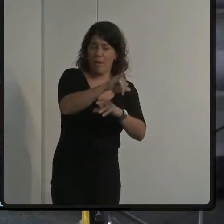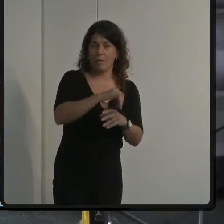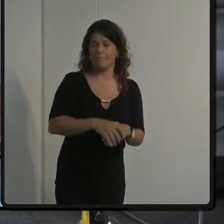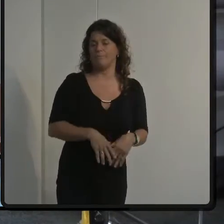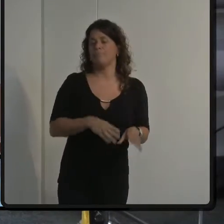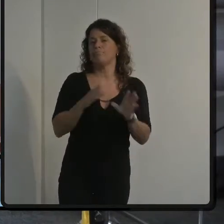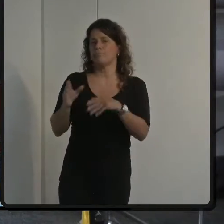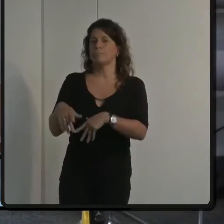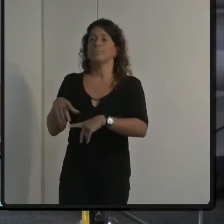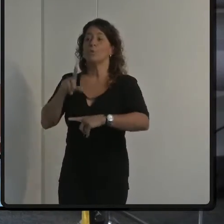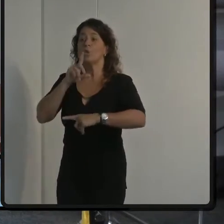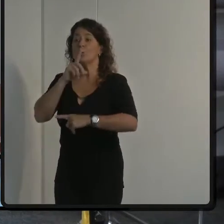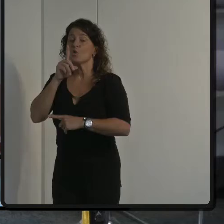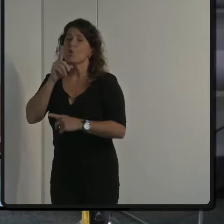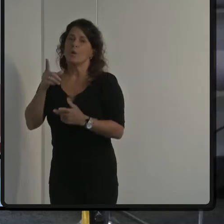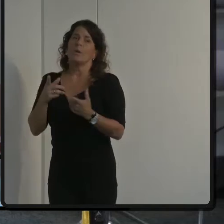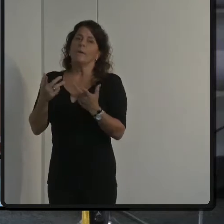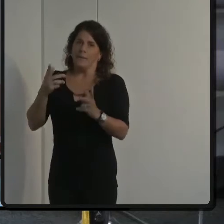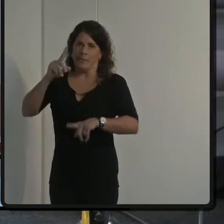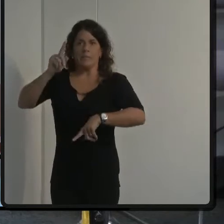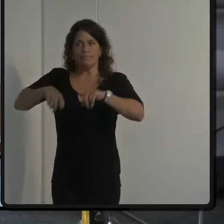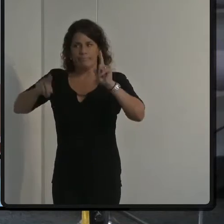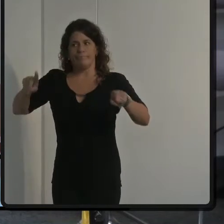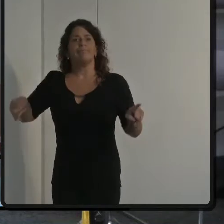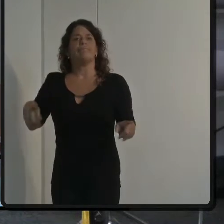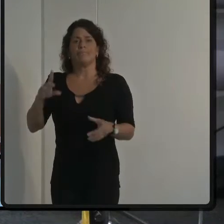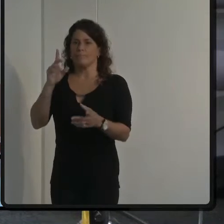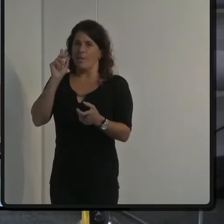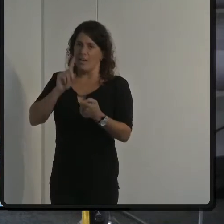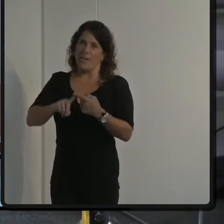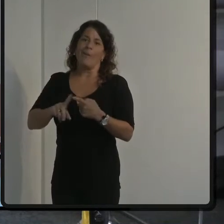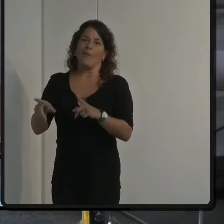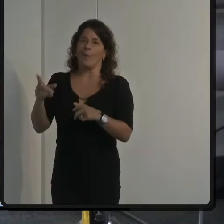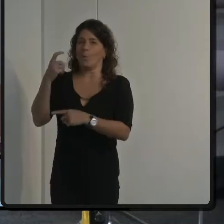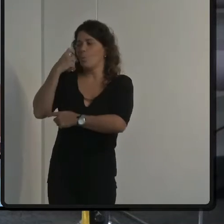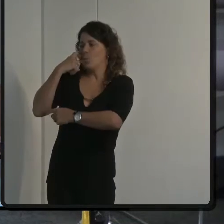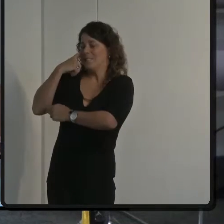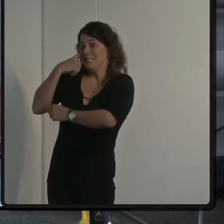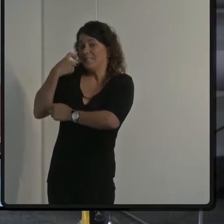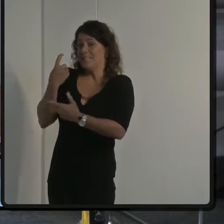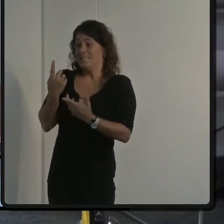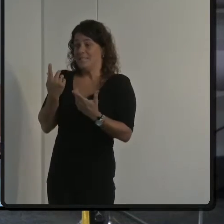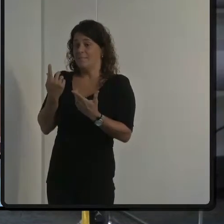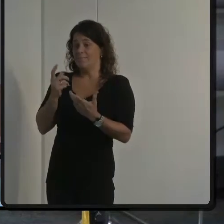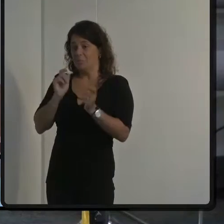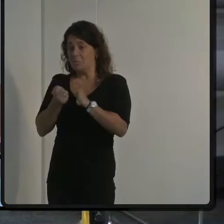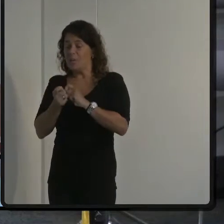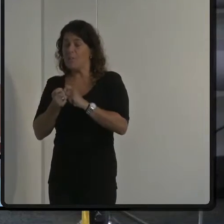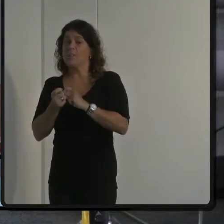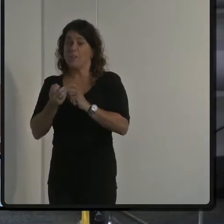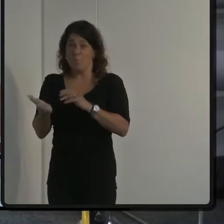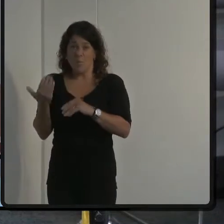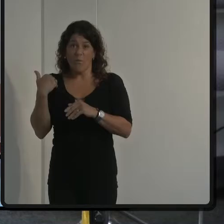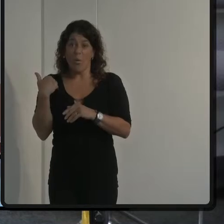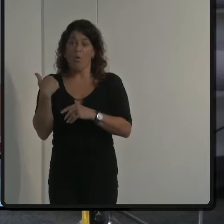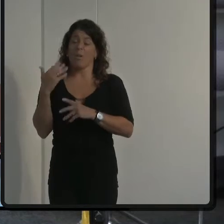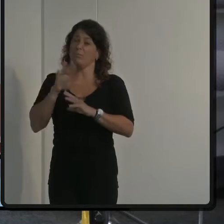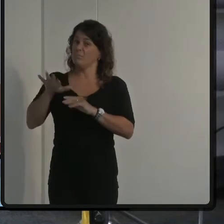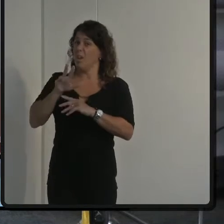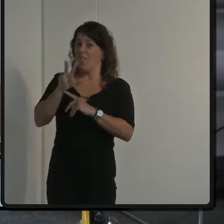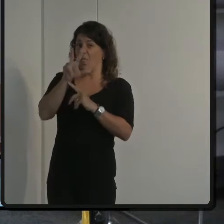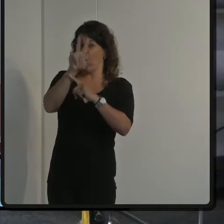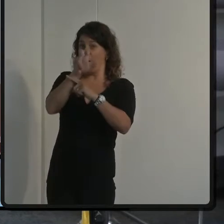it's been incremental. So until recently, we were well in the 300s cases